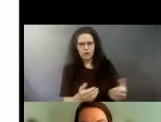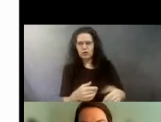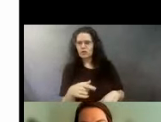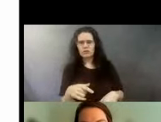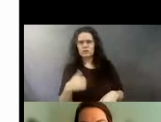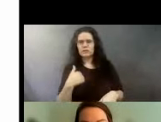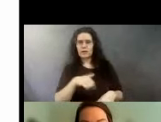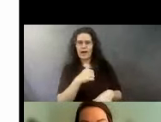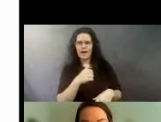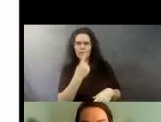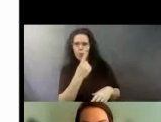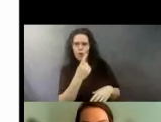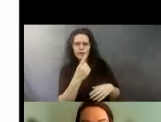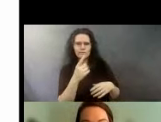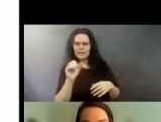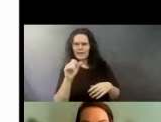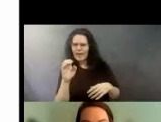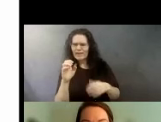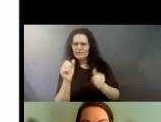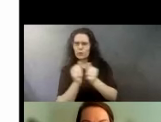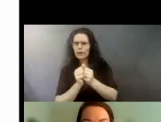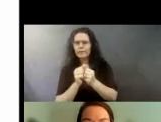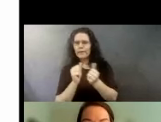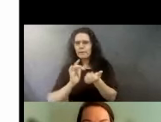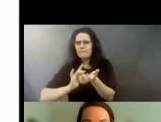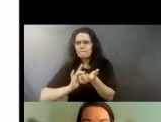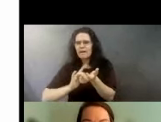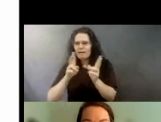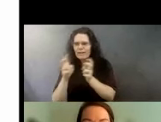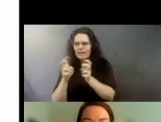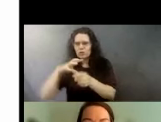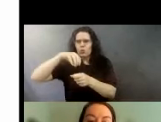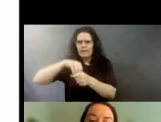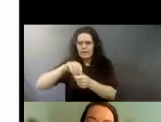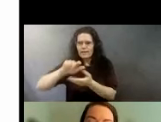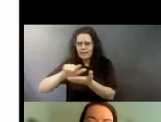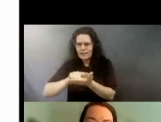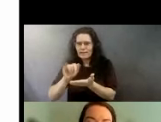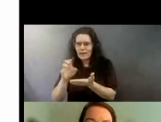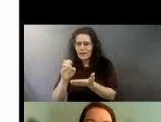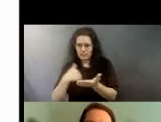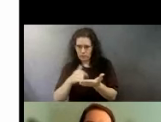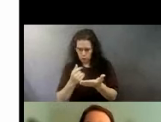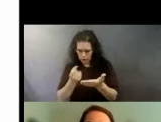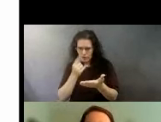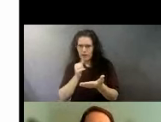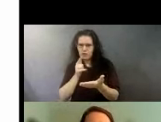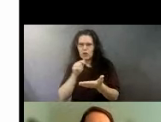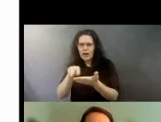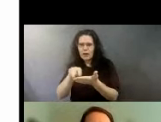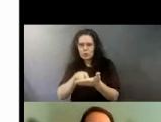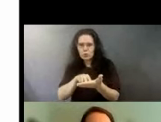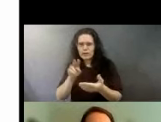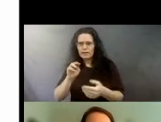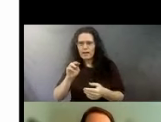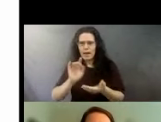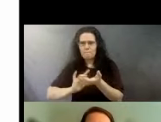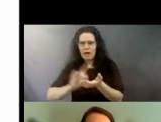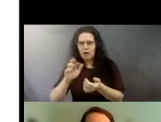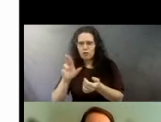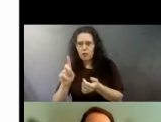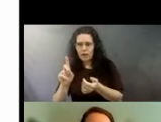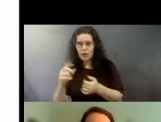medical component and we don't know how to kind of read the medical record, you know, being able to sort of have that resource to go to the